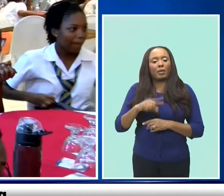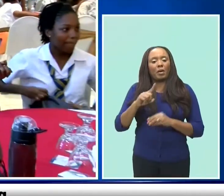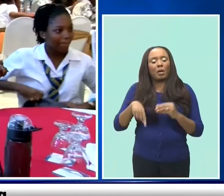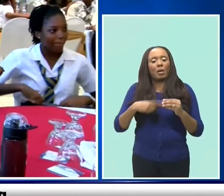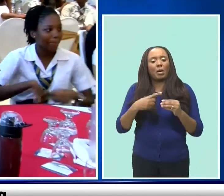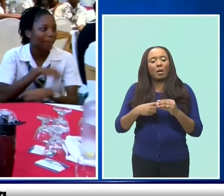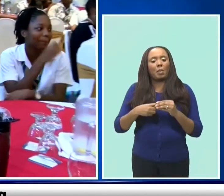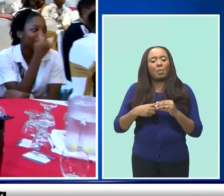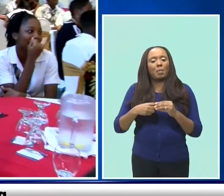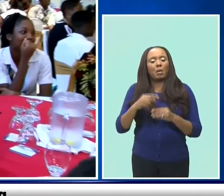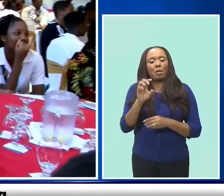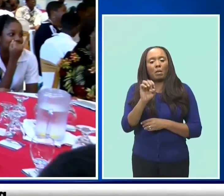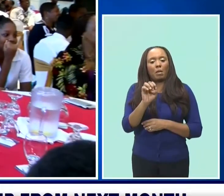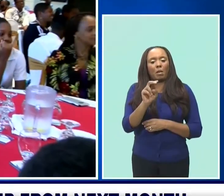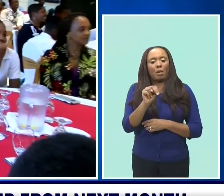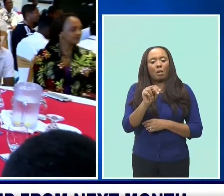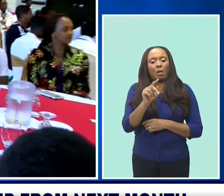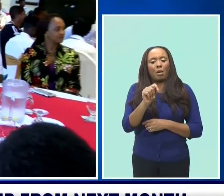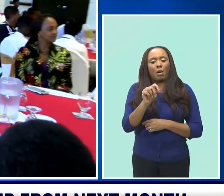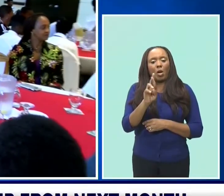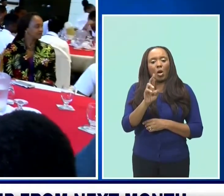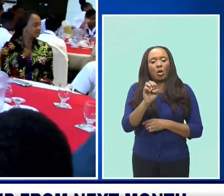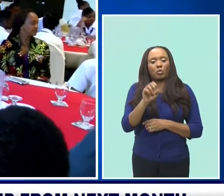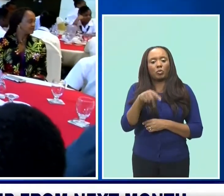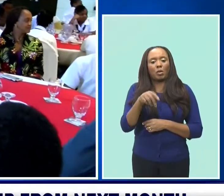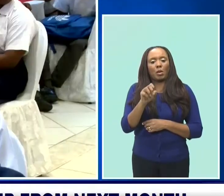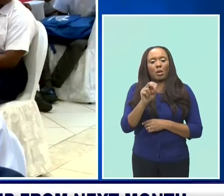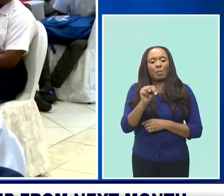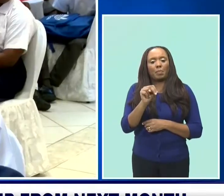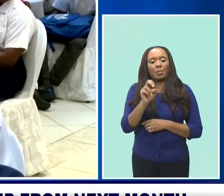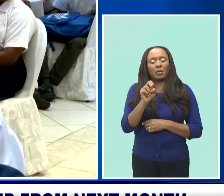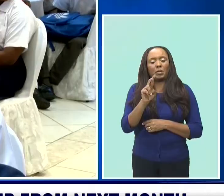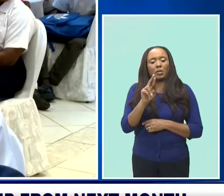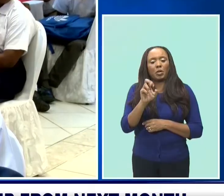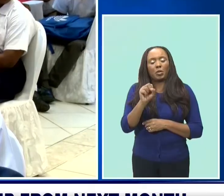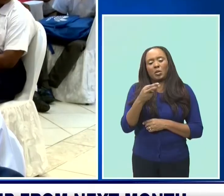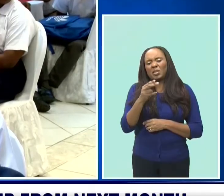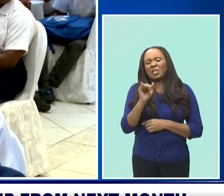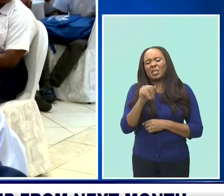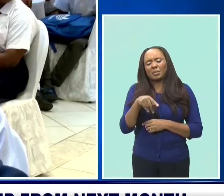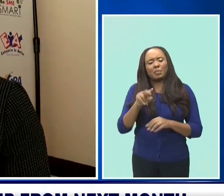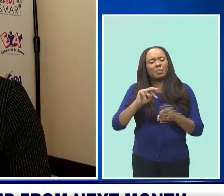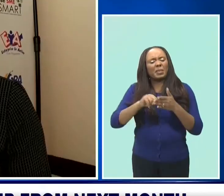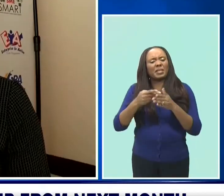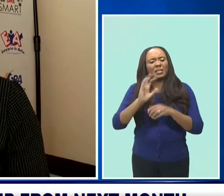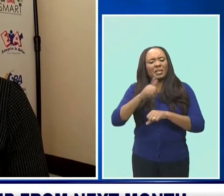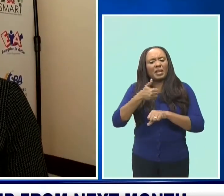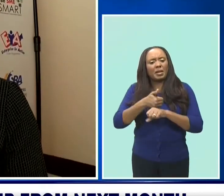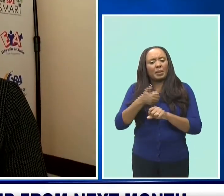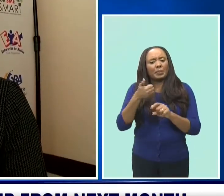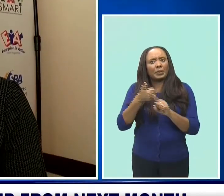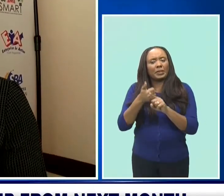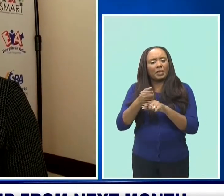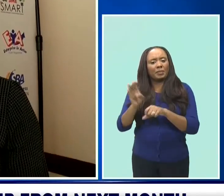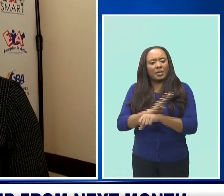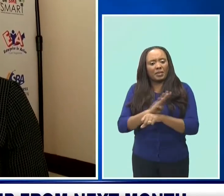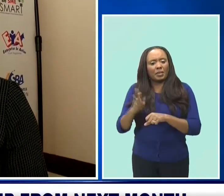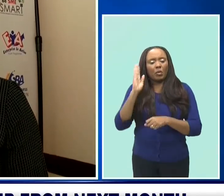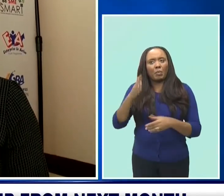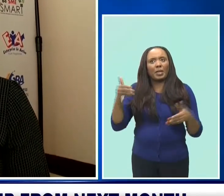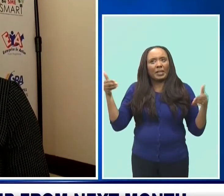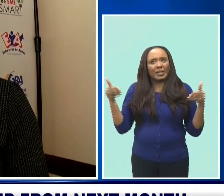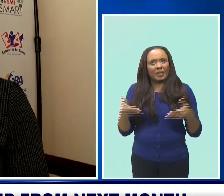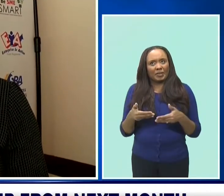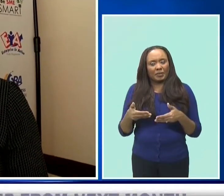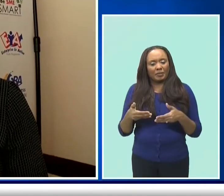several secondary schools. This was revealed by Program Manager of the Small Business Association, Andrea Taylor. We will be